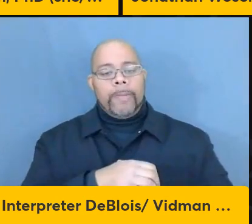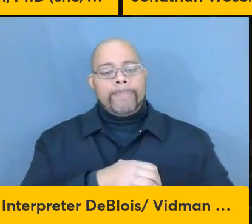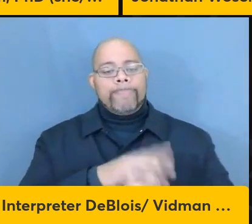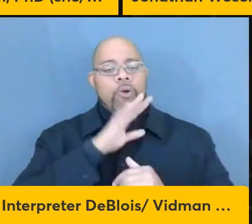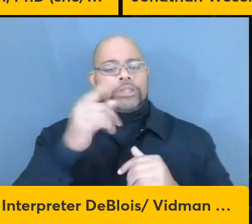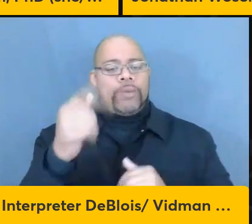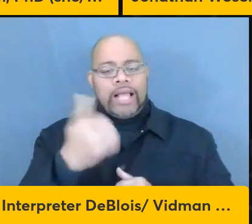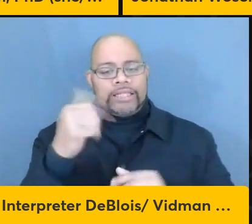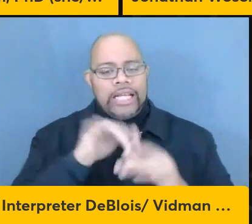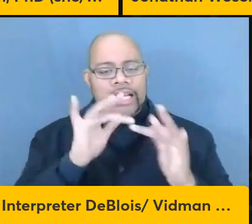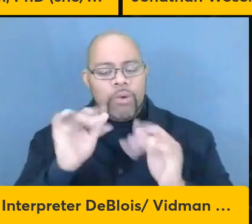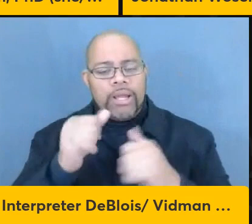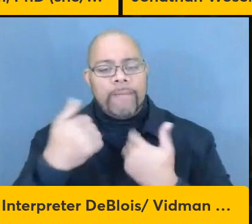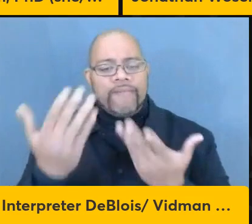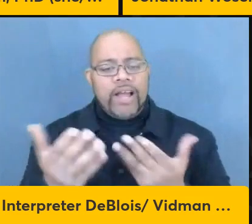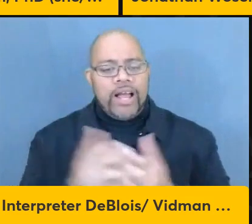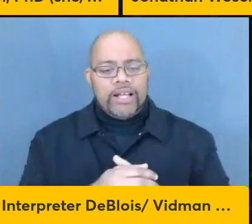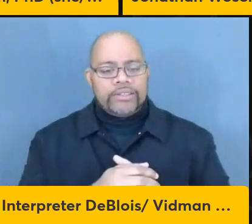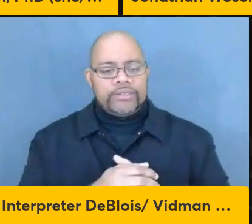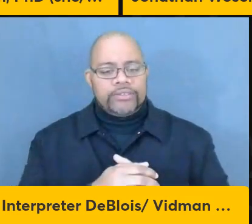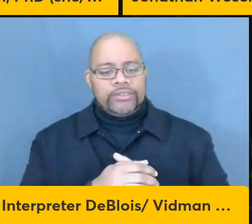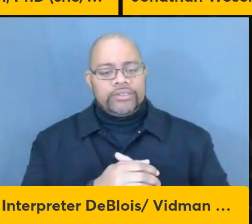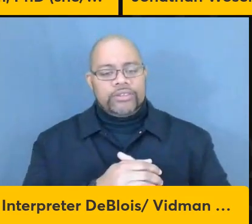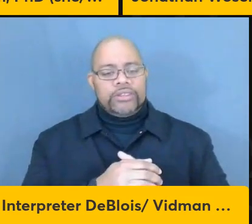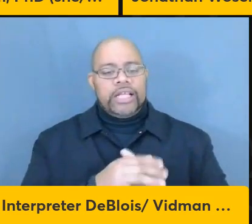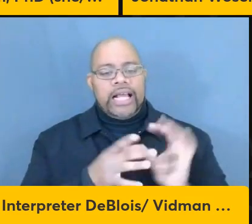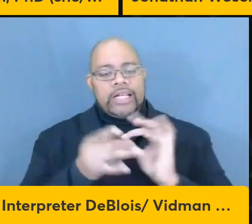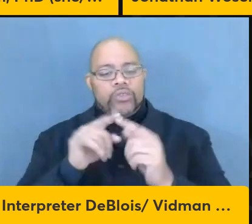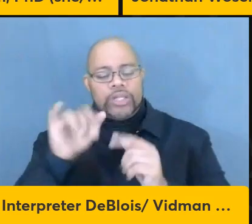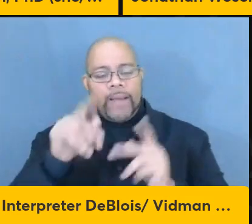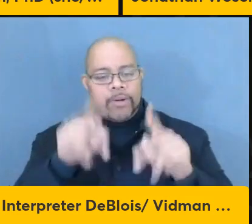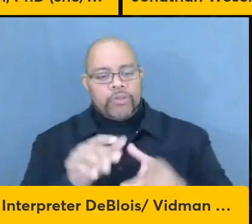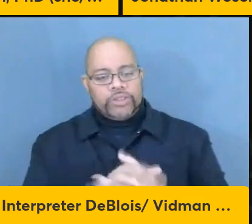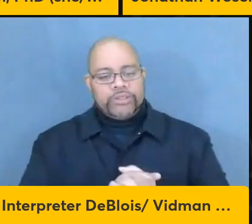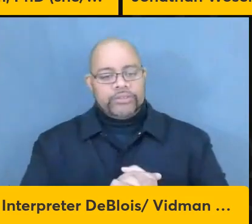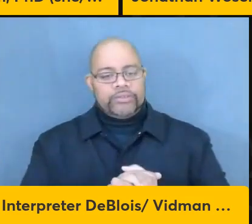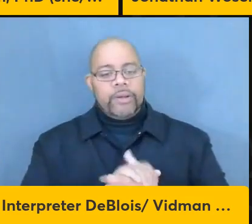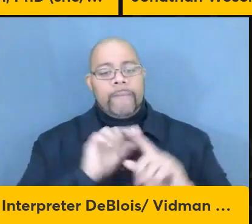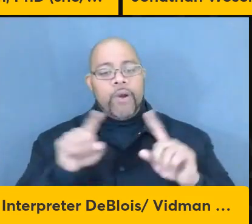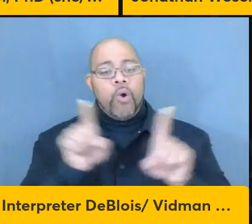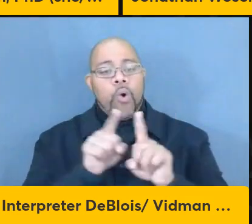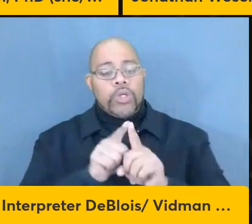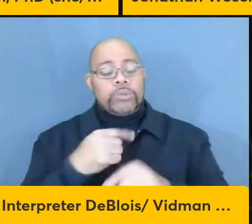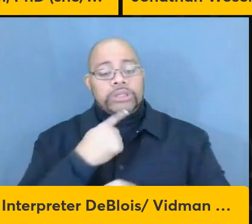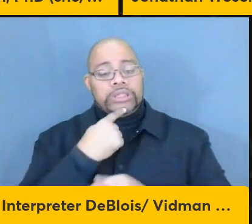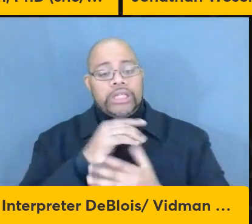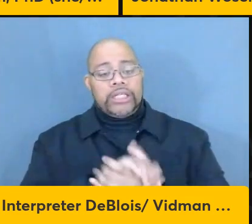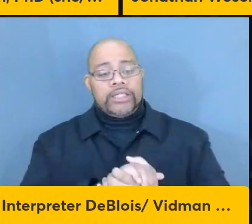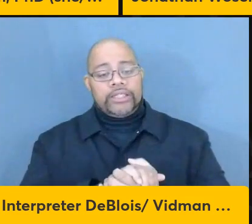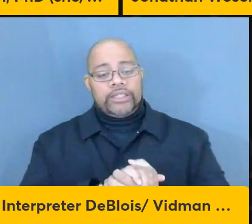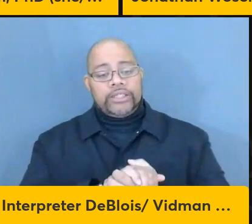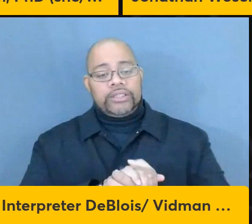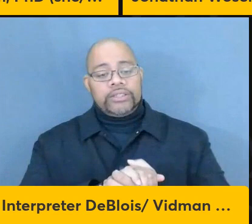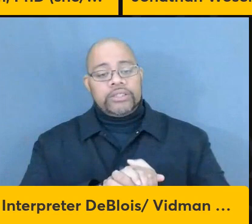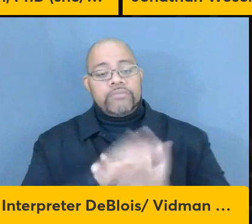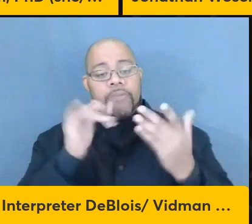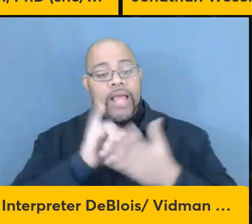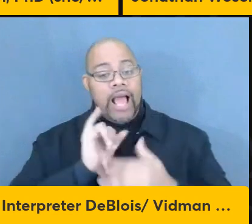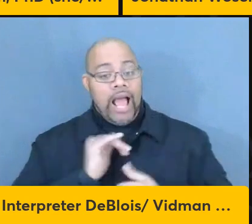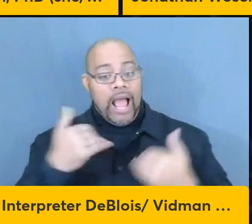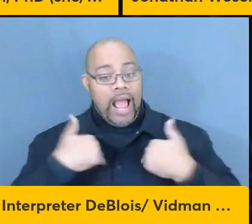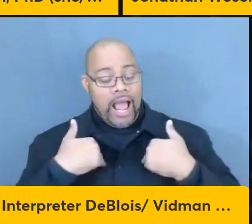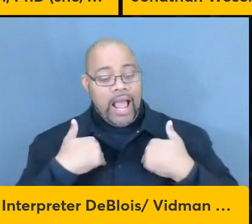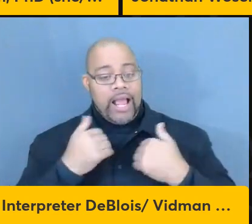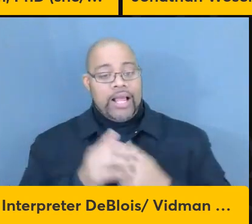someone else in your network that can provide a connection to that person. But I would also say, at least the problem that I had that kind